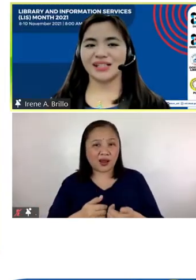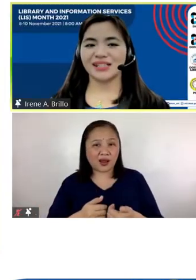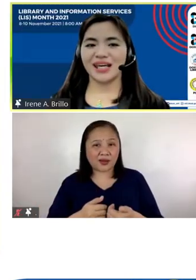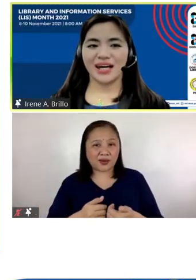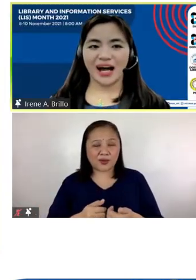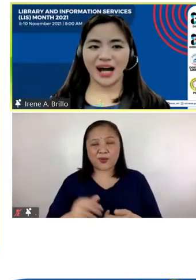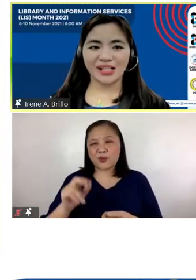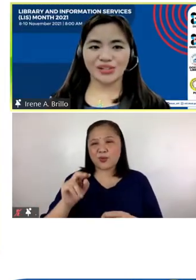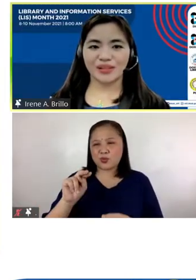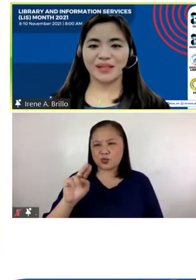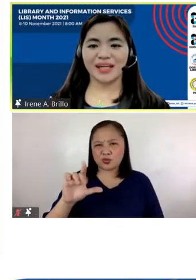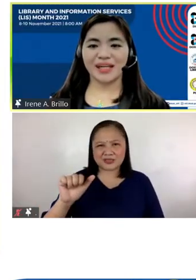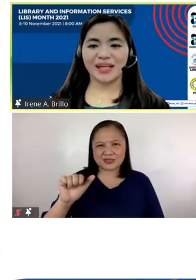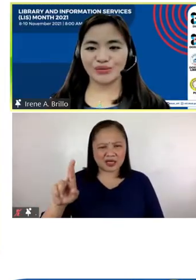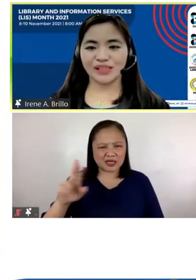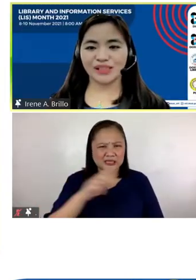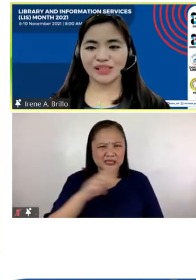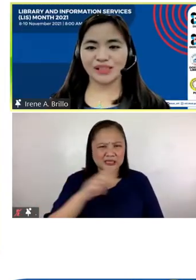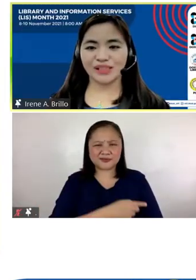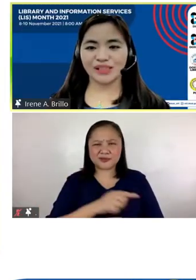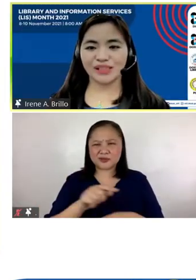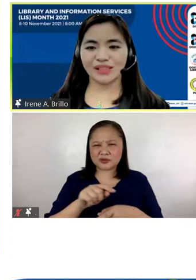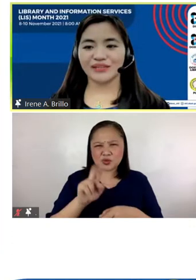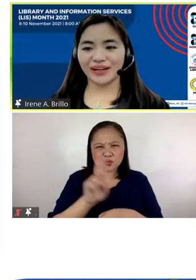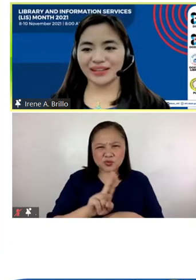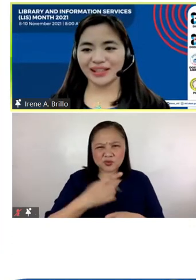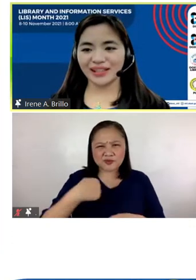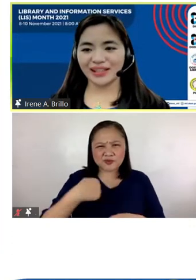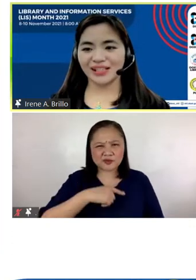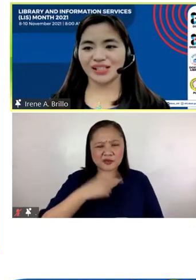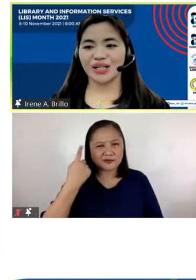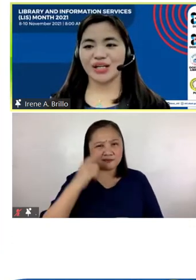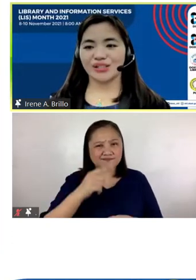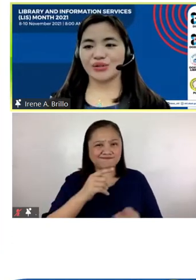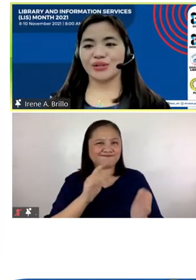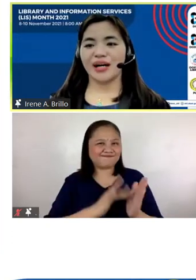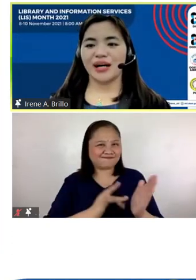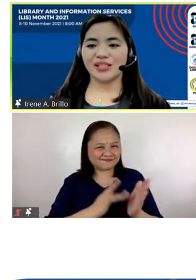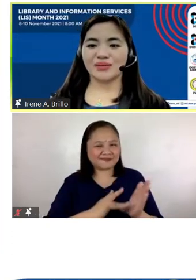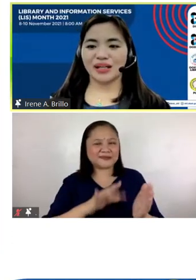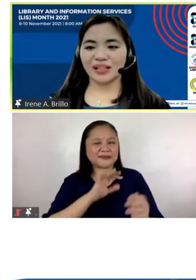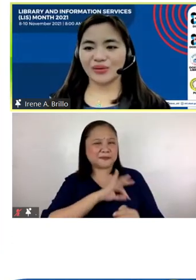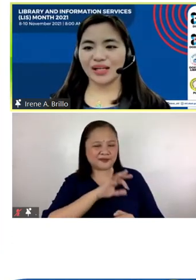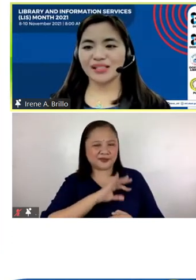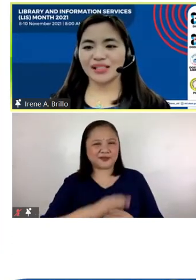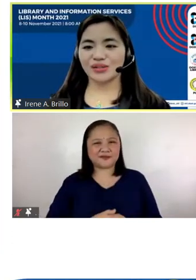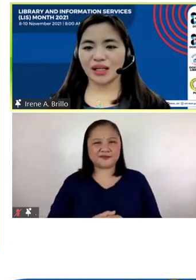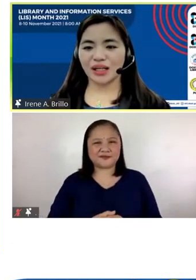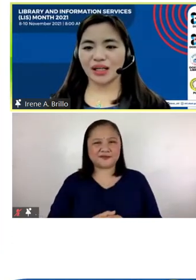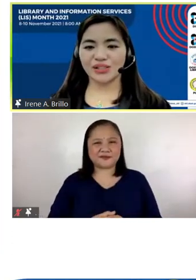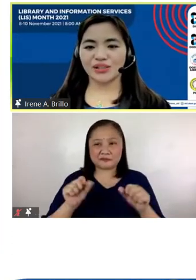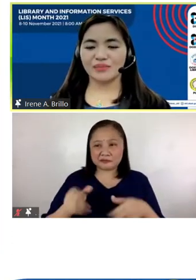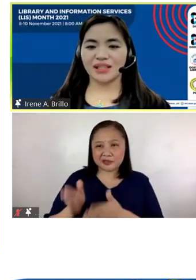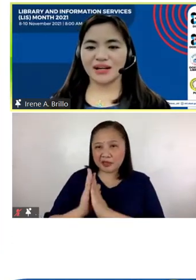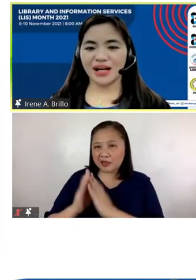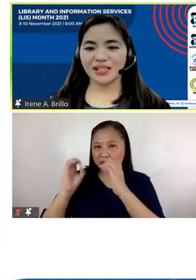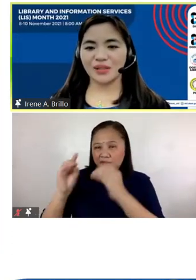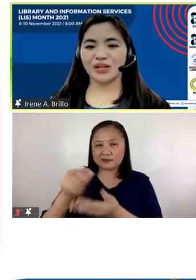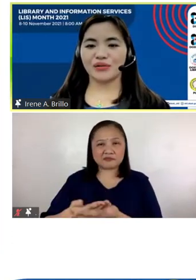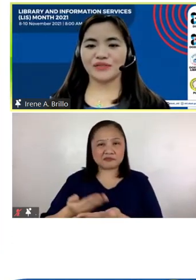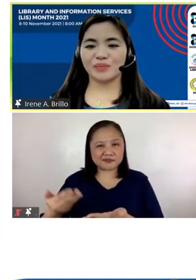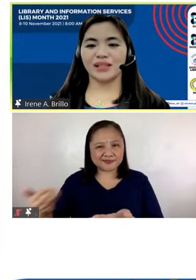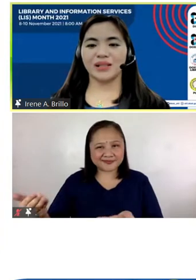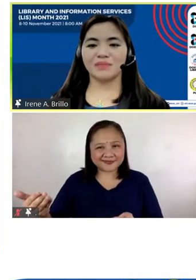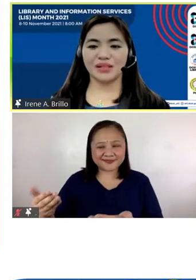energy is actually being used now for our advantage. So you can request educational materials